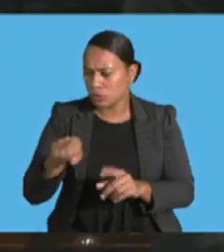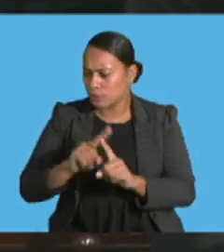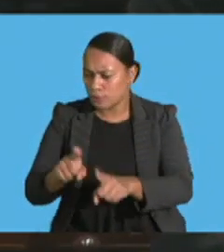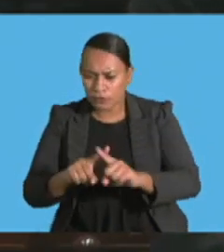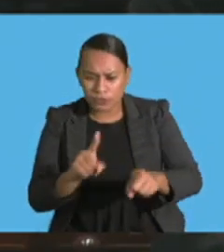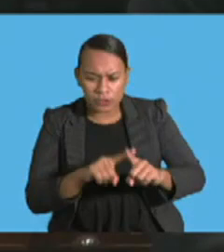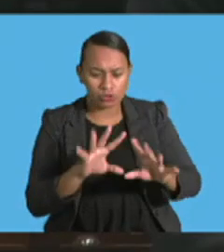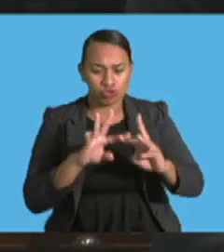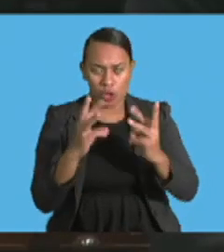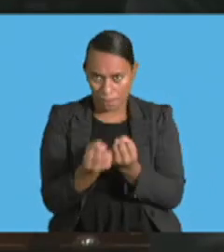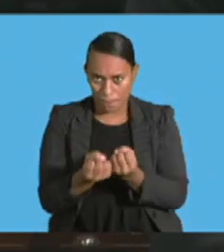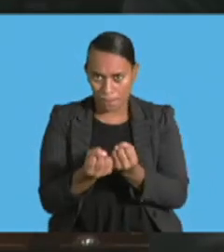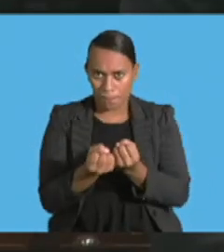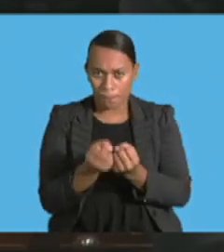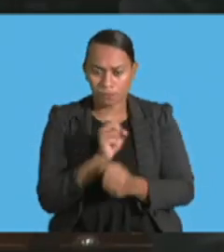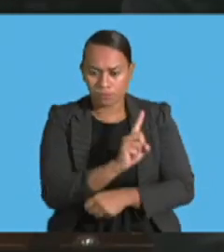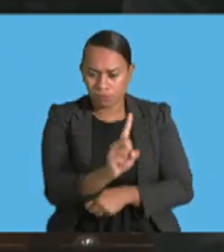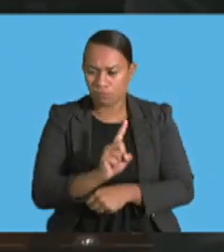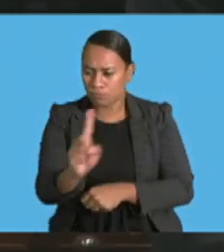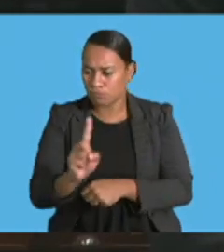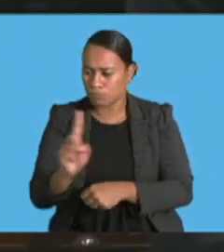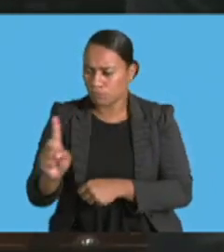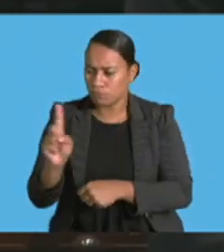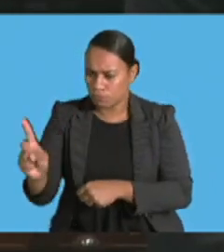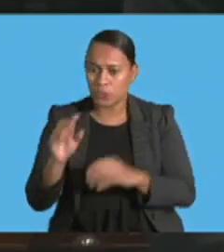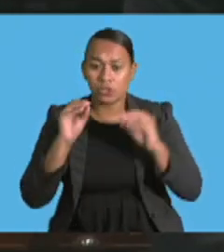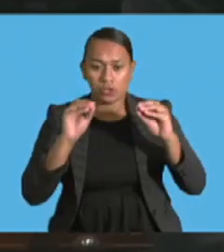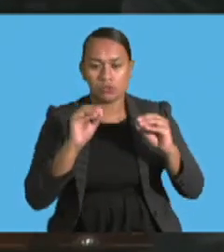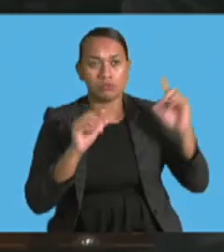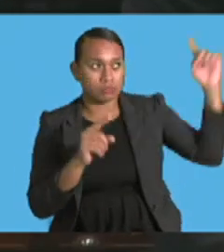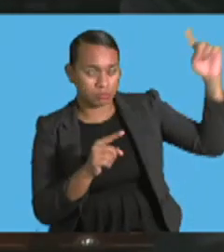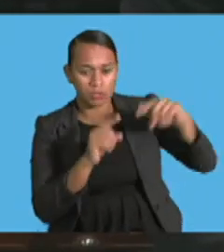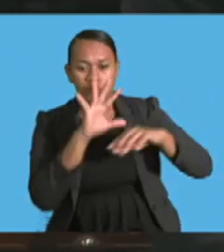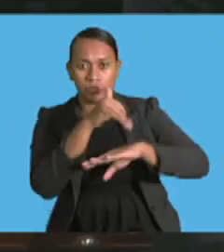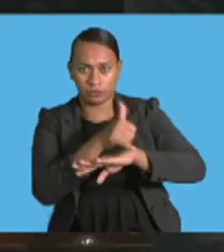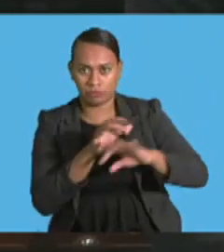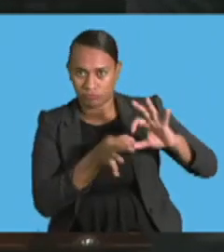National University, Biosecurity Authority of Fiji, and the Fiji Revenue and